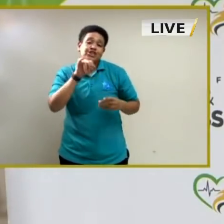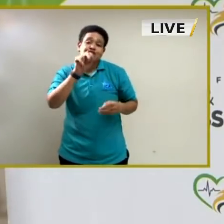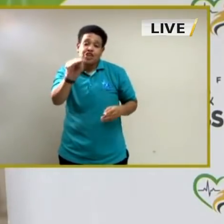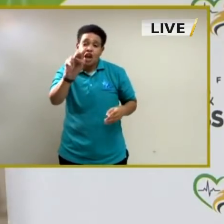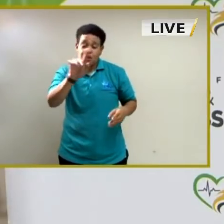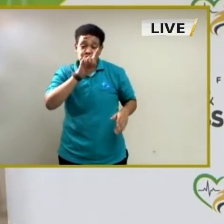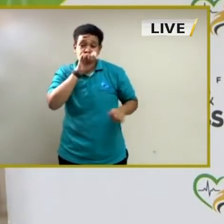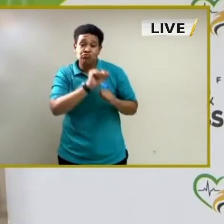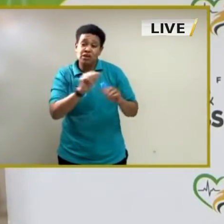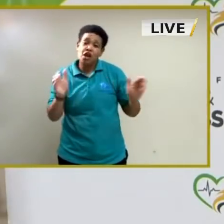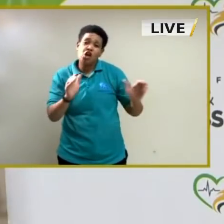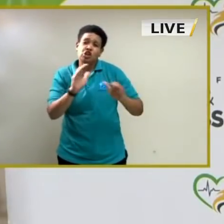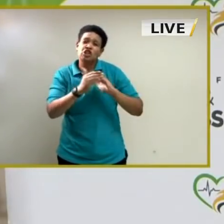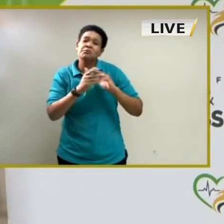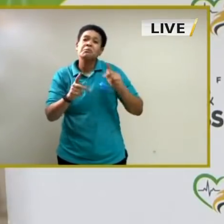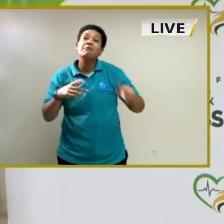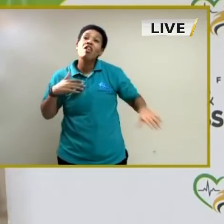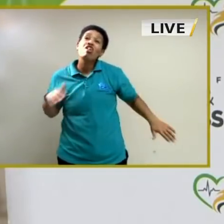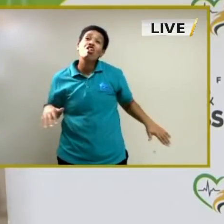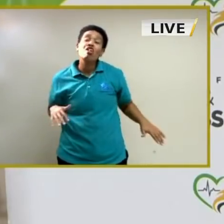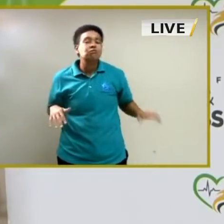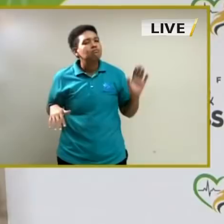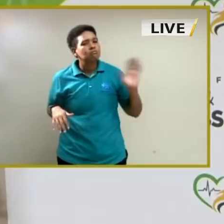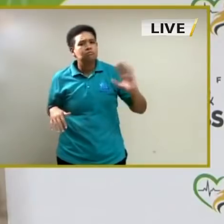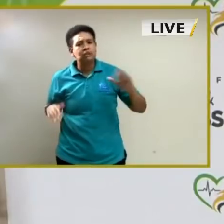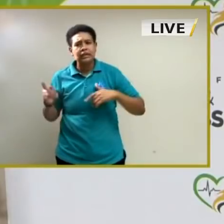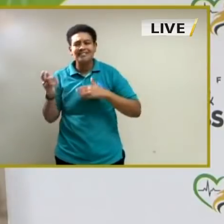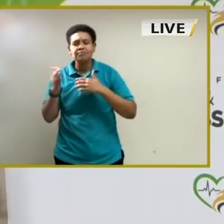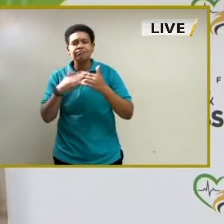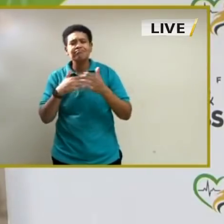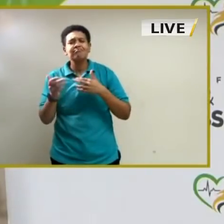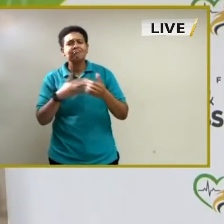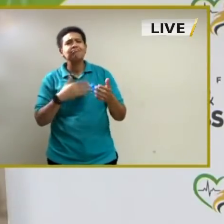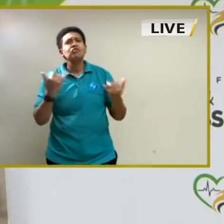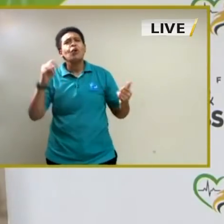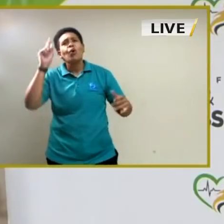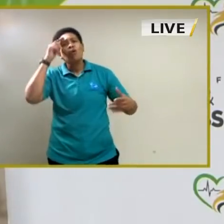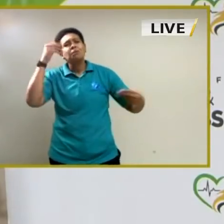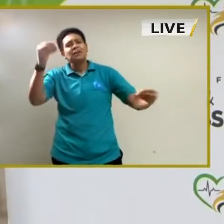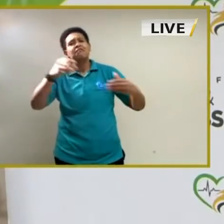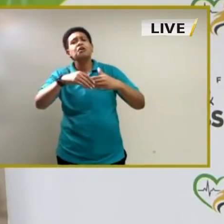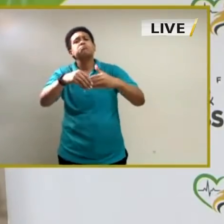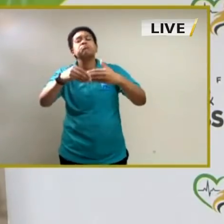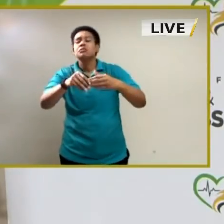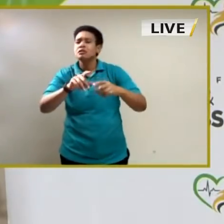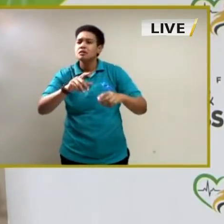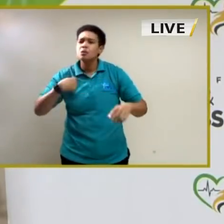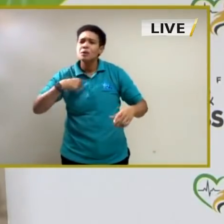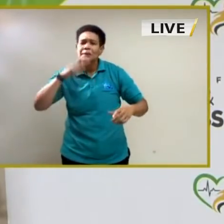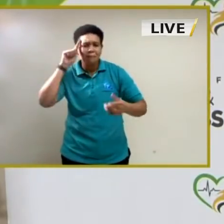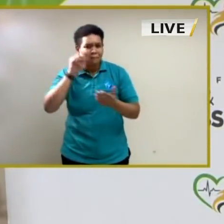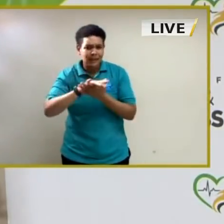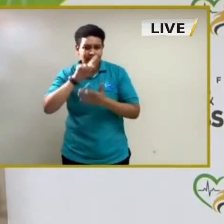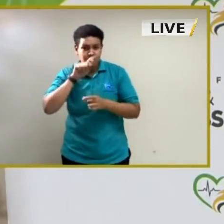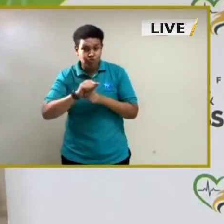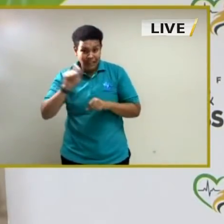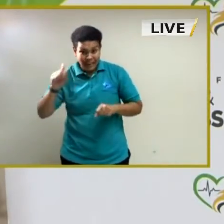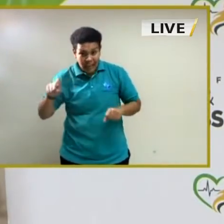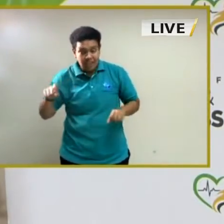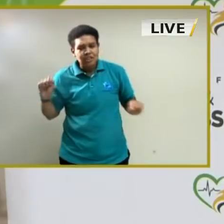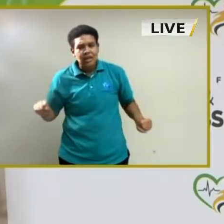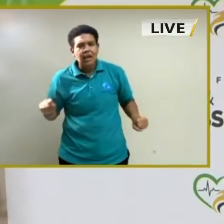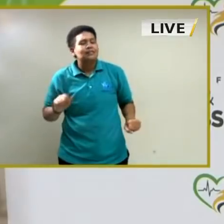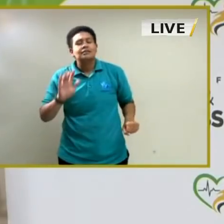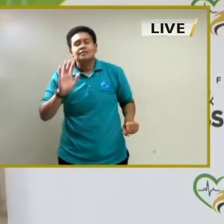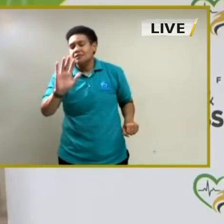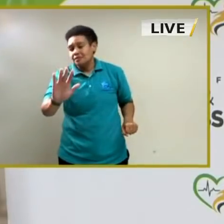encouraging Jamaicans not to be complacent despite the relaxing of measures which we believe are necessary. We should